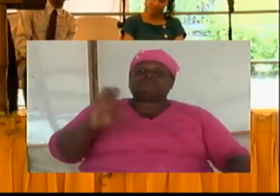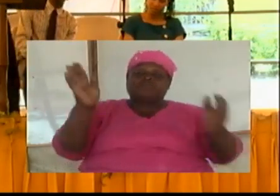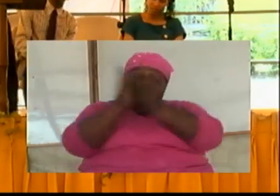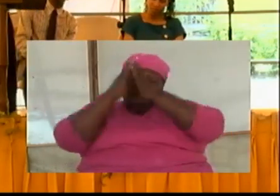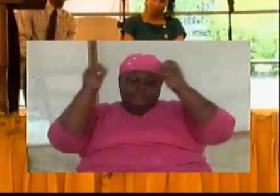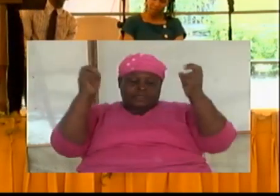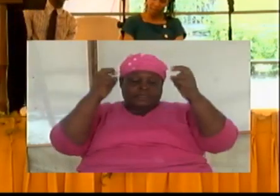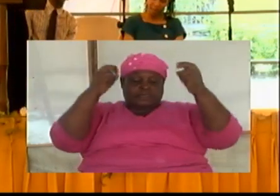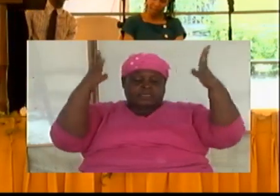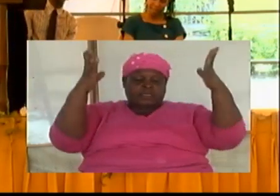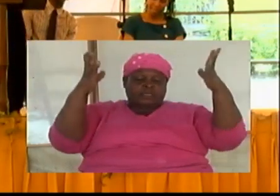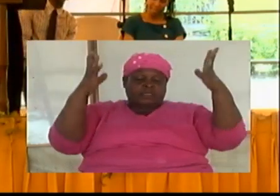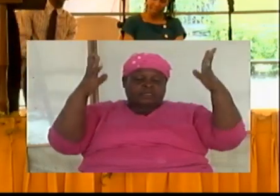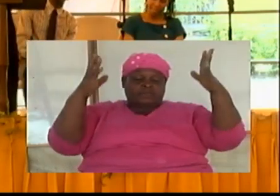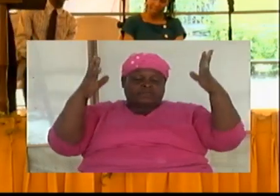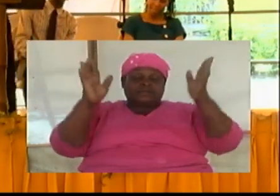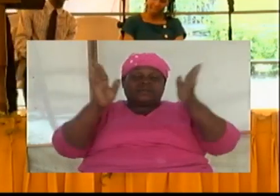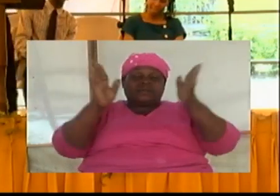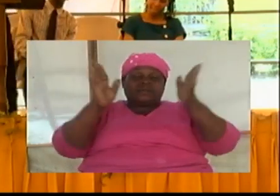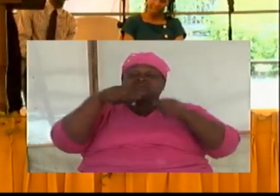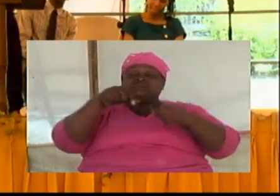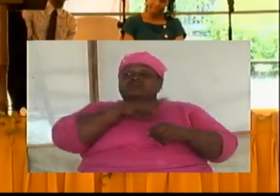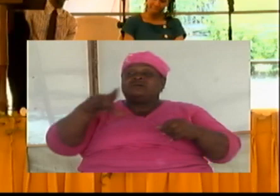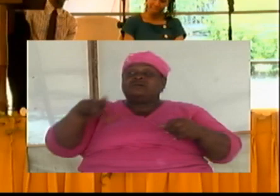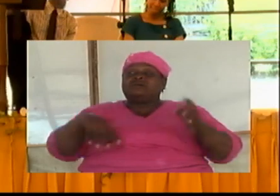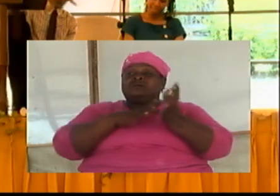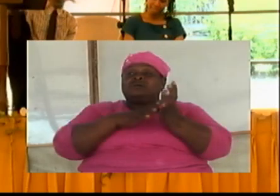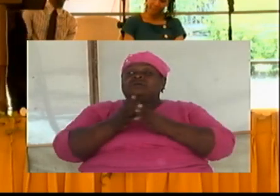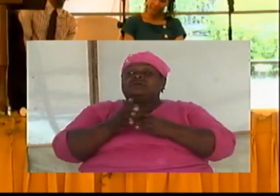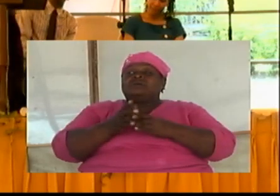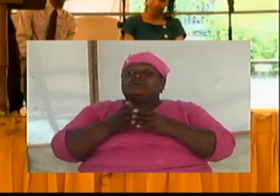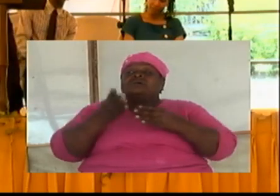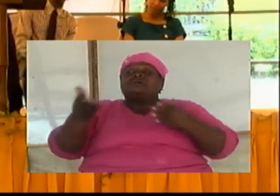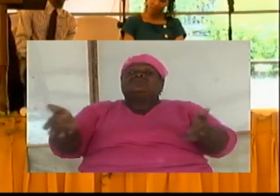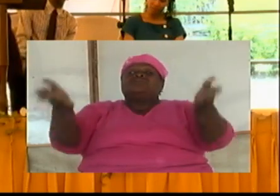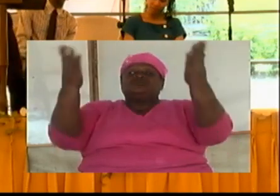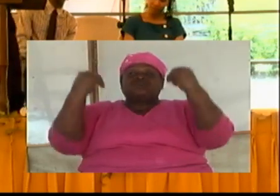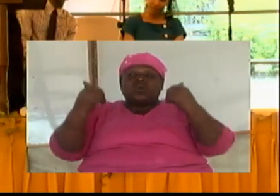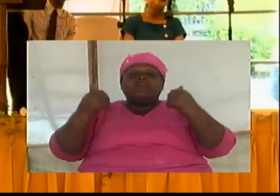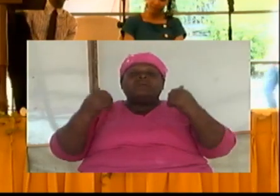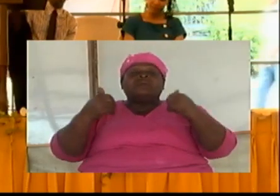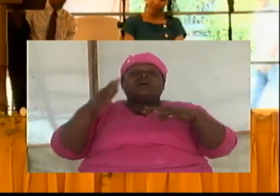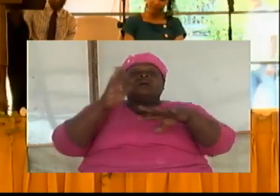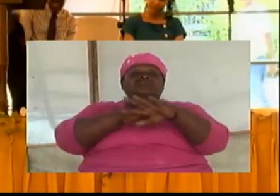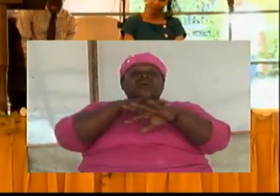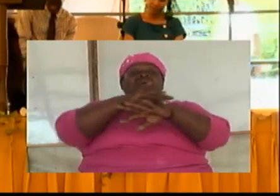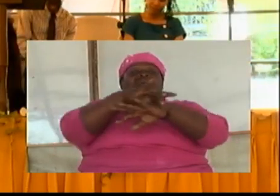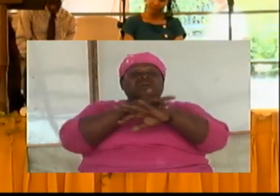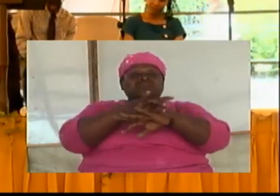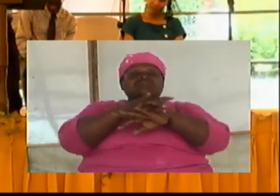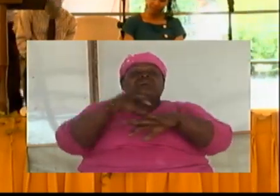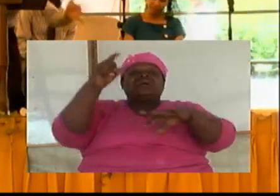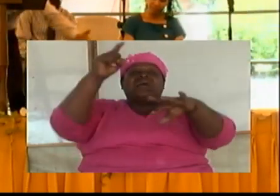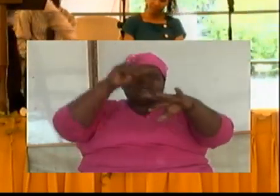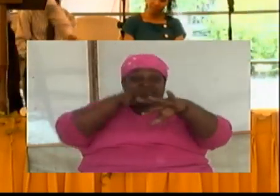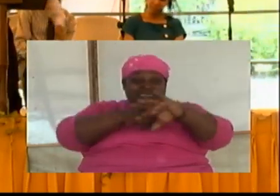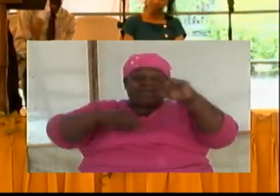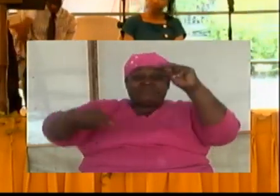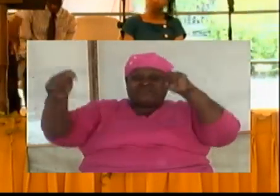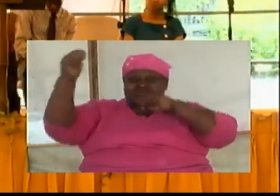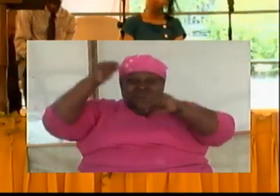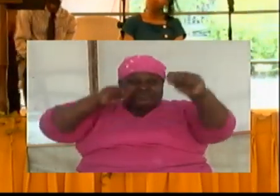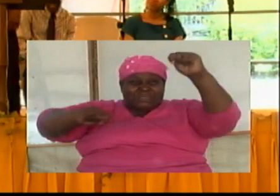Hallelujah. Praise the Lord Jesus. Because there is coming upon the earth, hallelujah, a time of